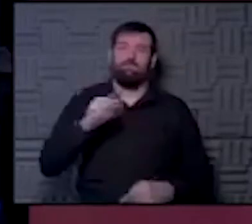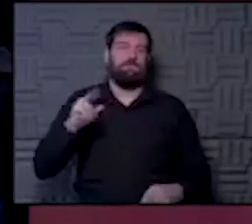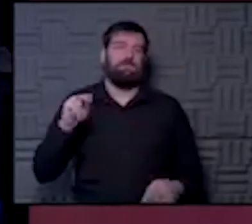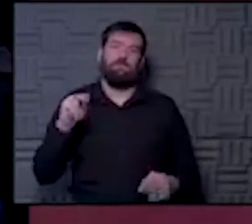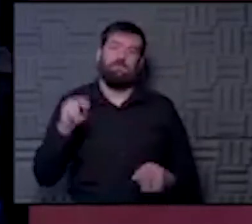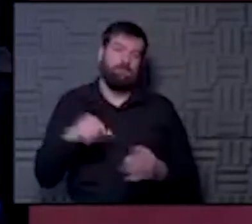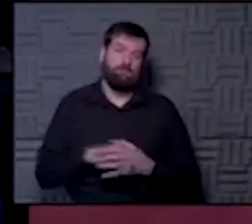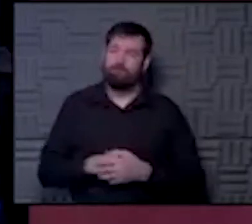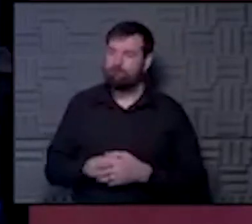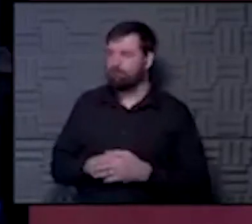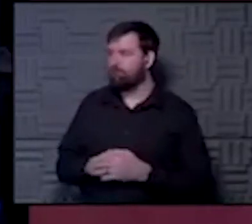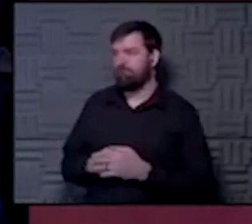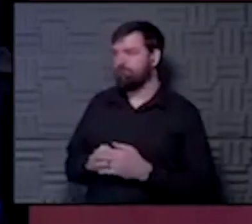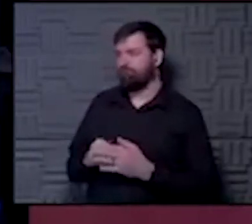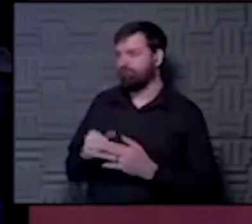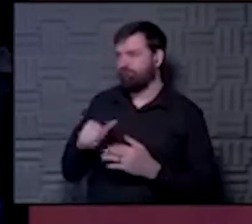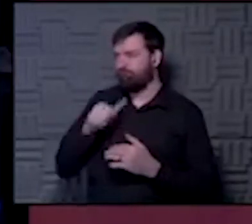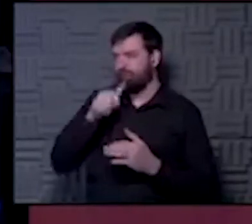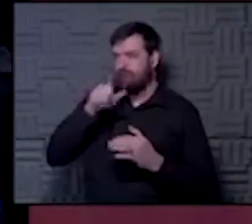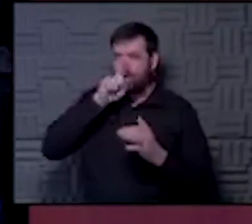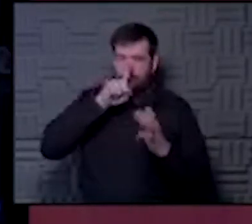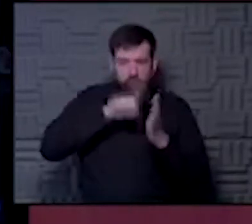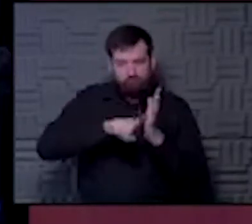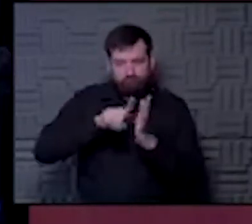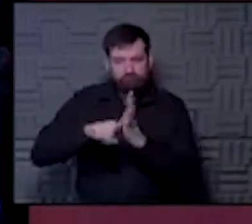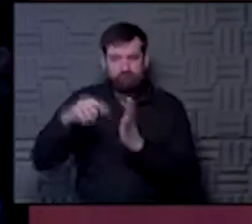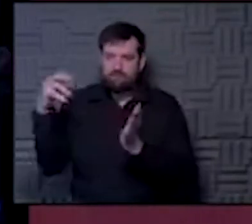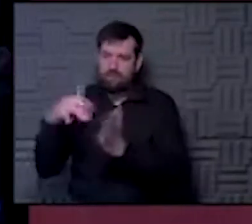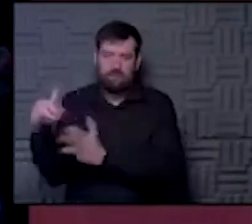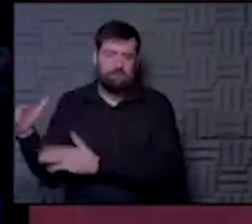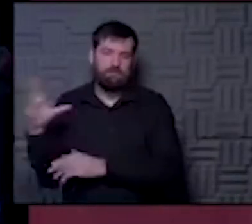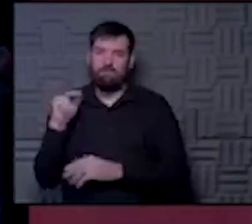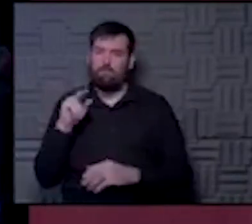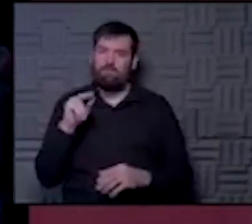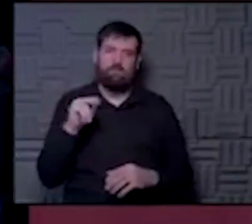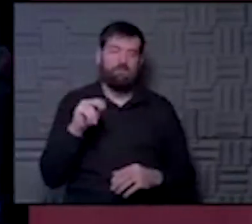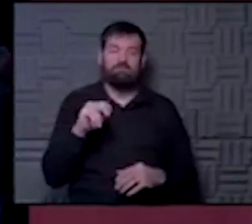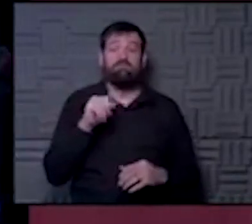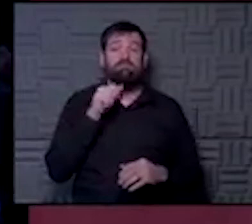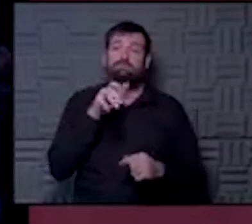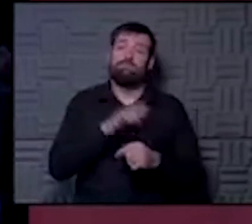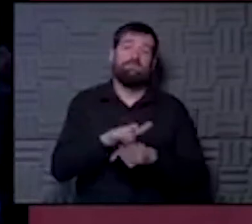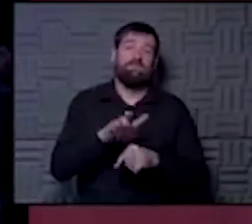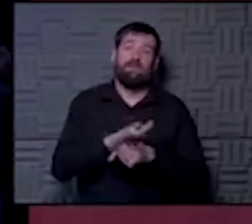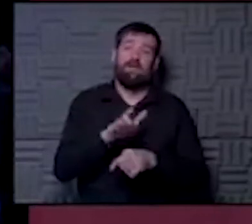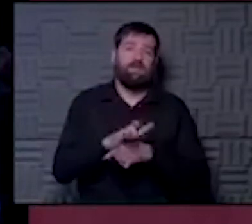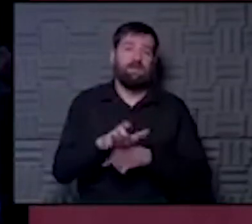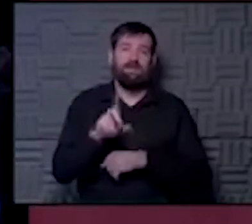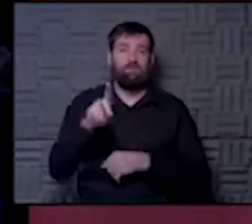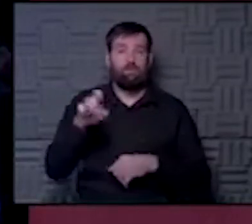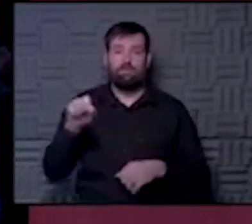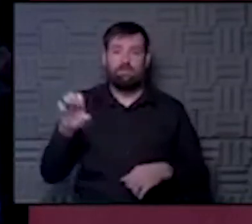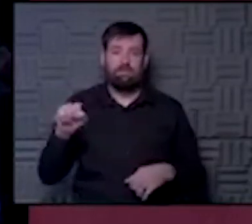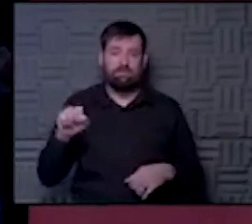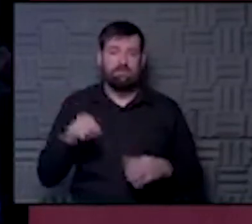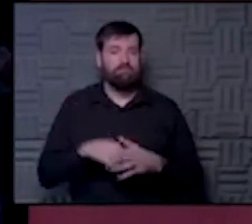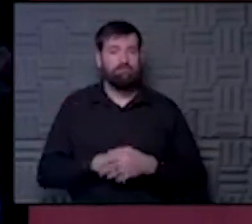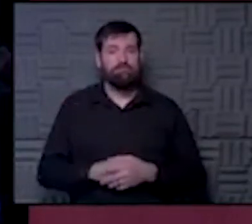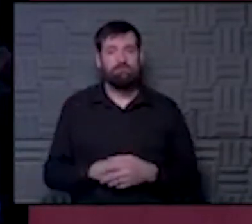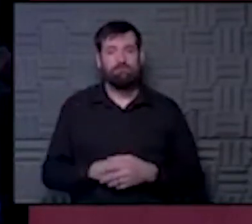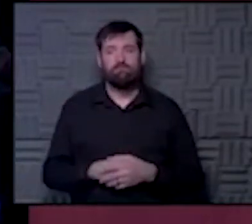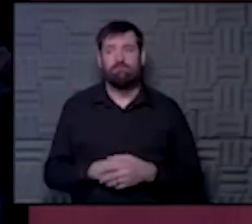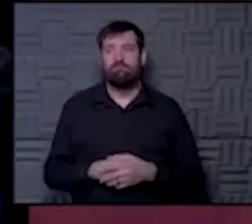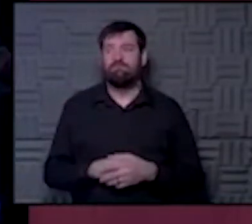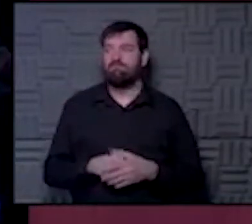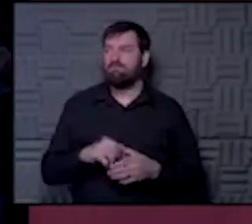talked about, but that has not been studied. That is not something that we're offering, and we simply don't have enough doses to do that anyway. So if you think about it, there